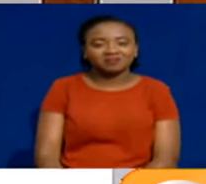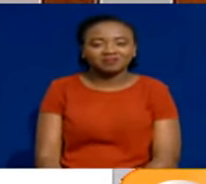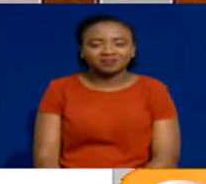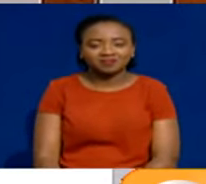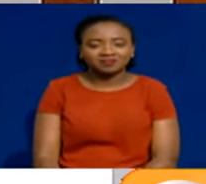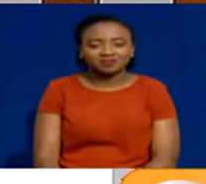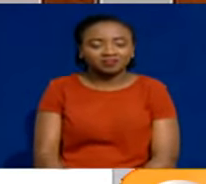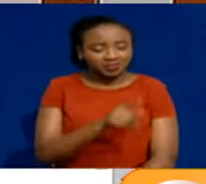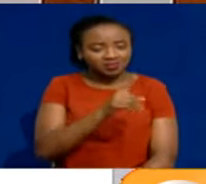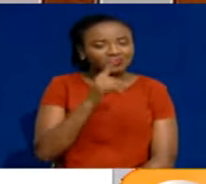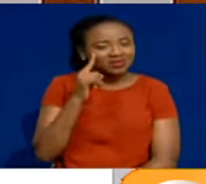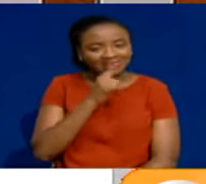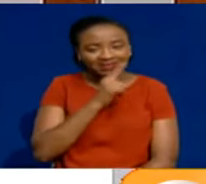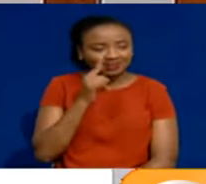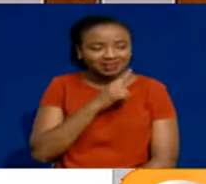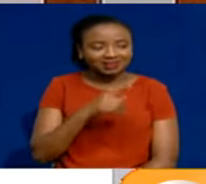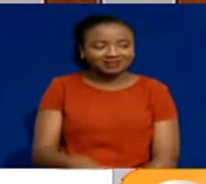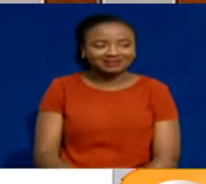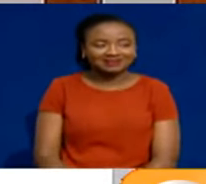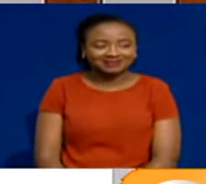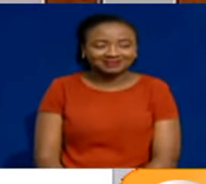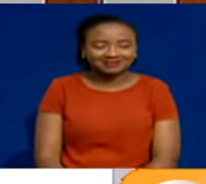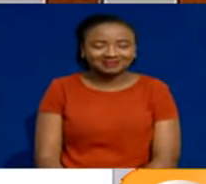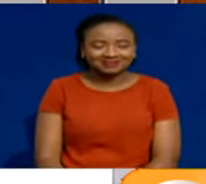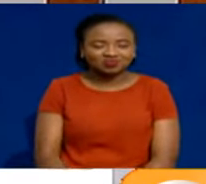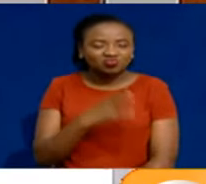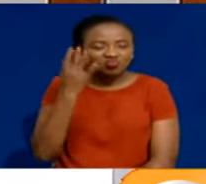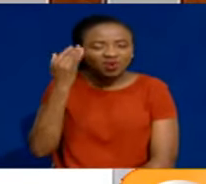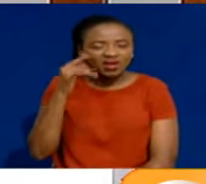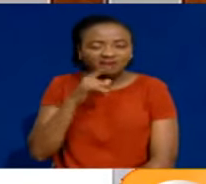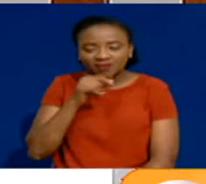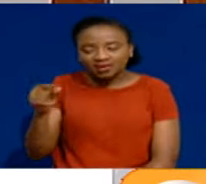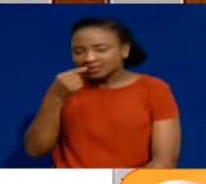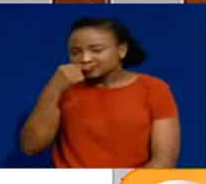Ni mtu hatari. Why?